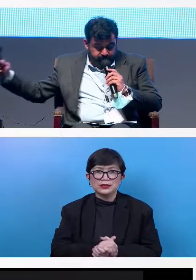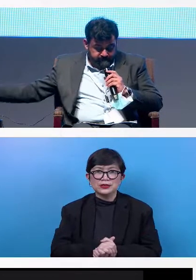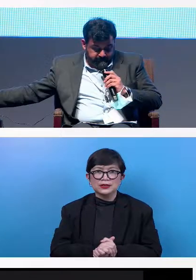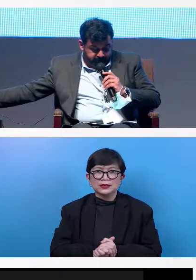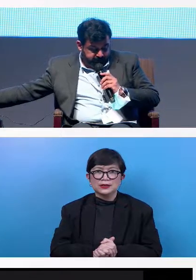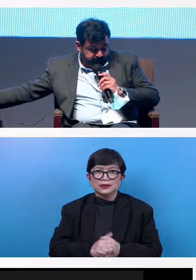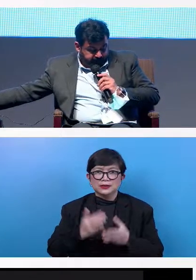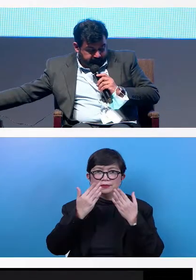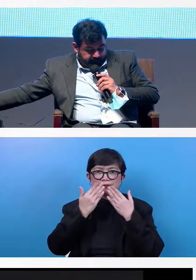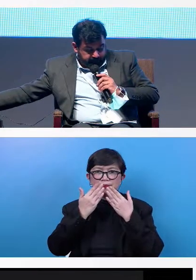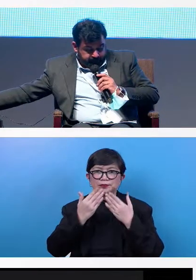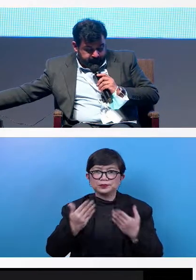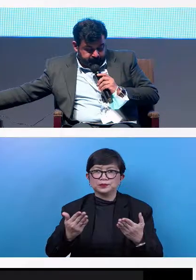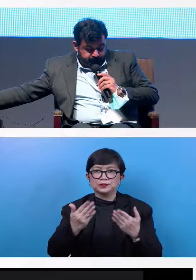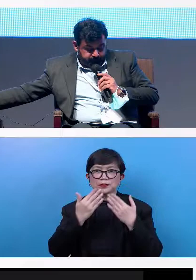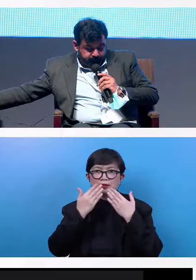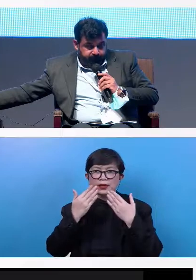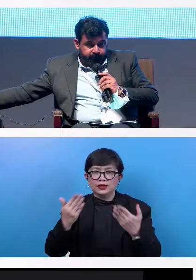Thank you very much, Ben, for that.